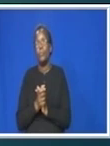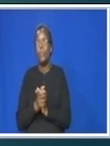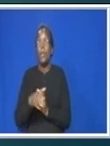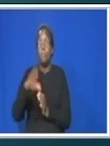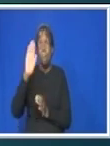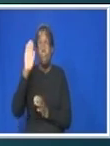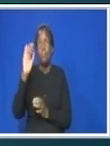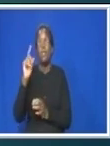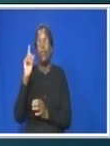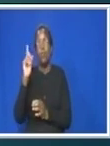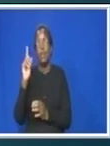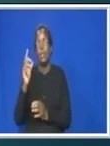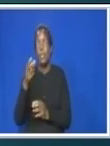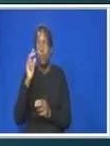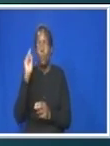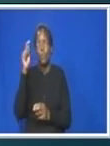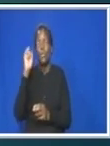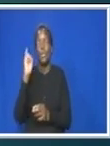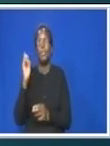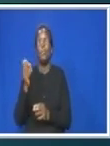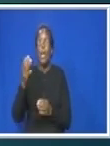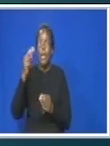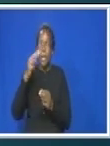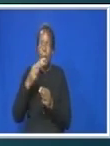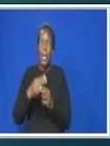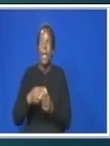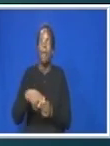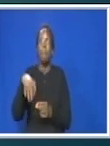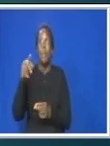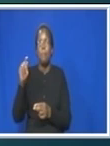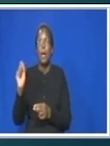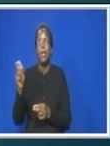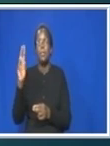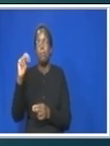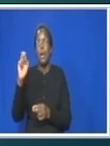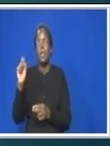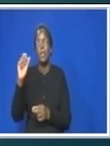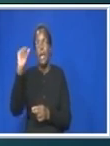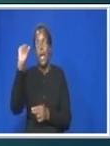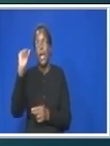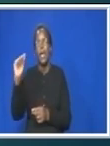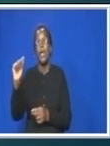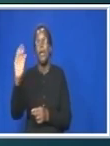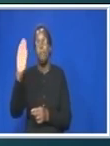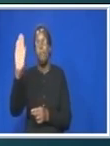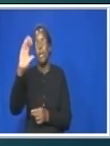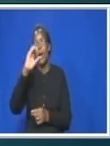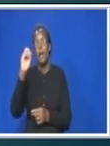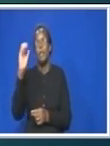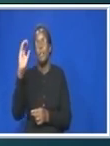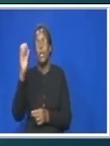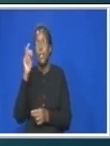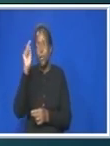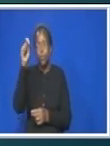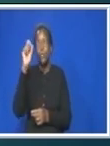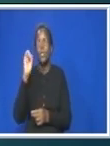Then B1, the question is, name the parts marked A, B, and C. The question is